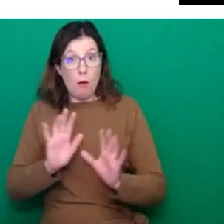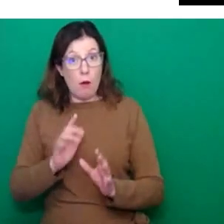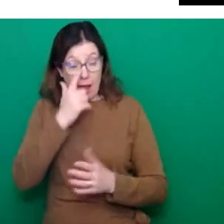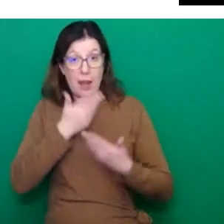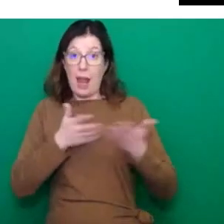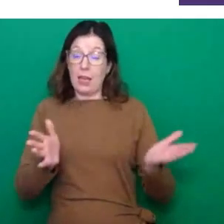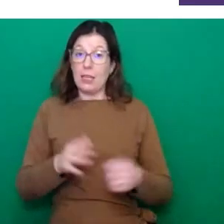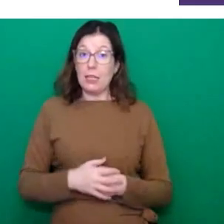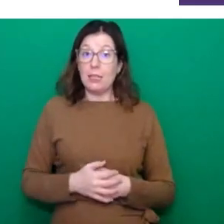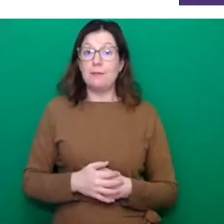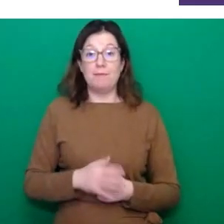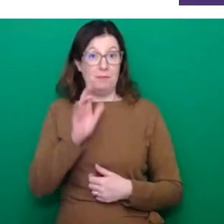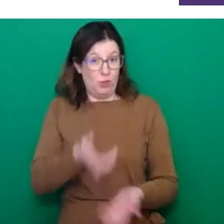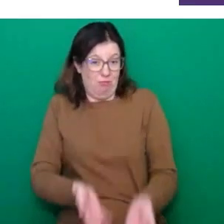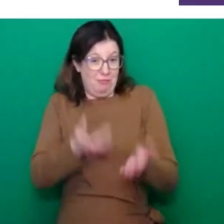it.